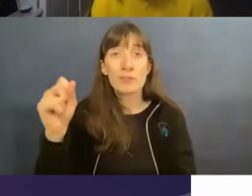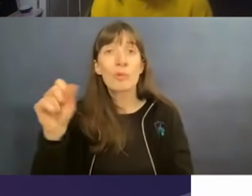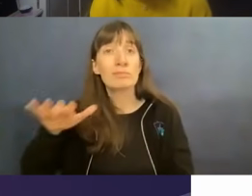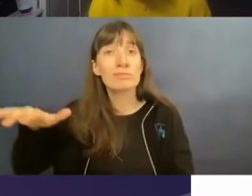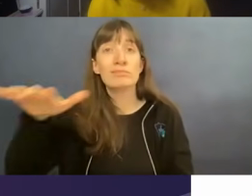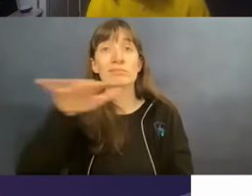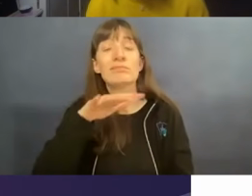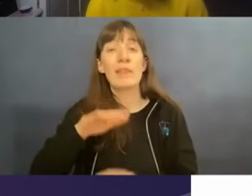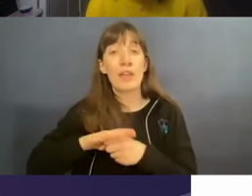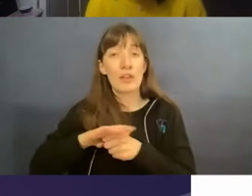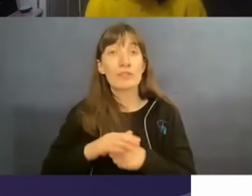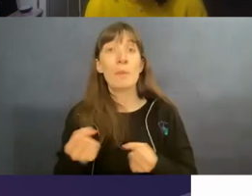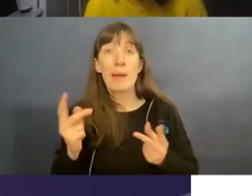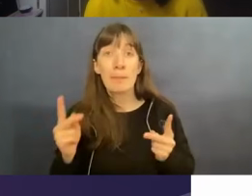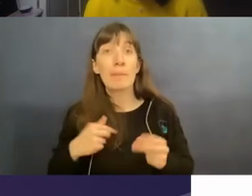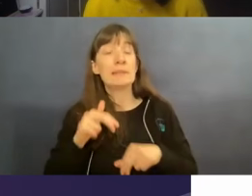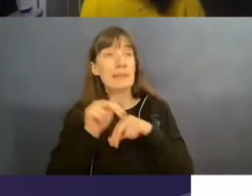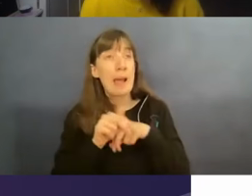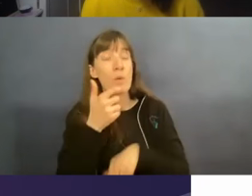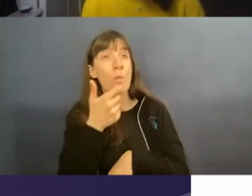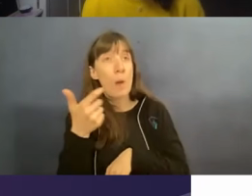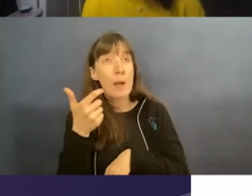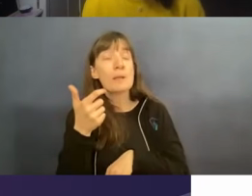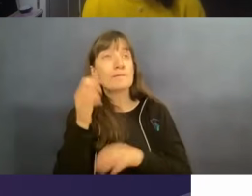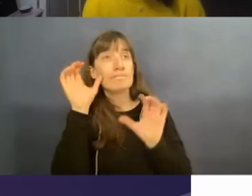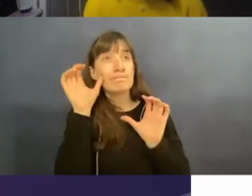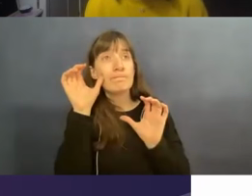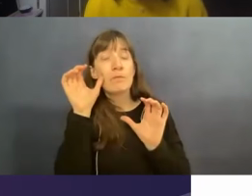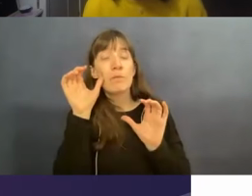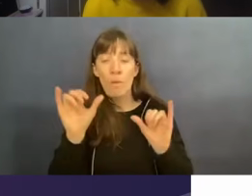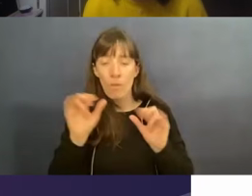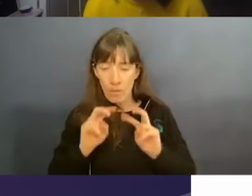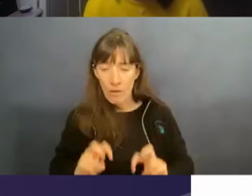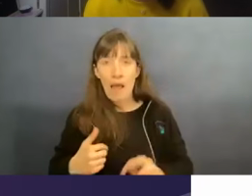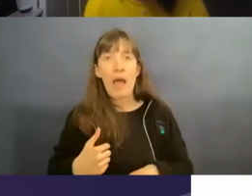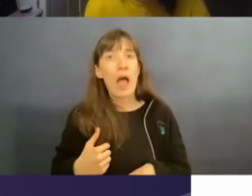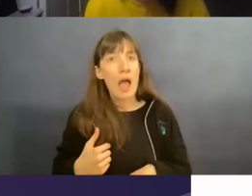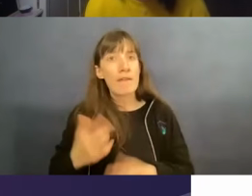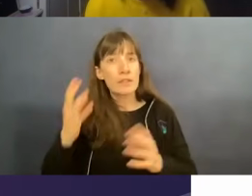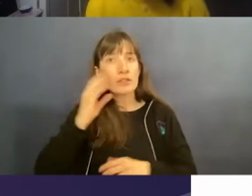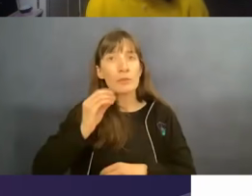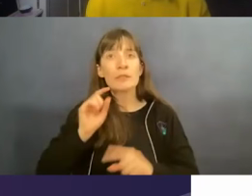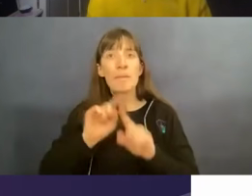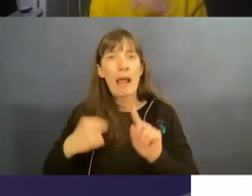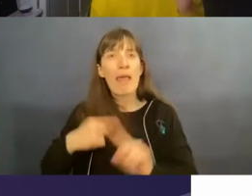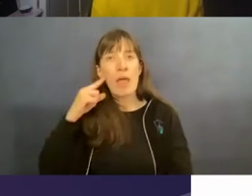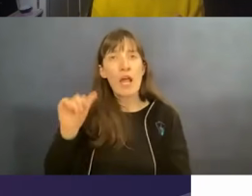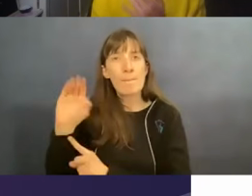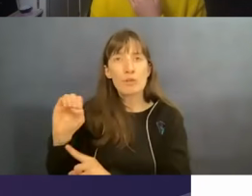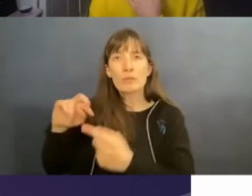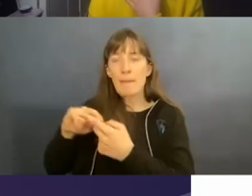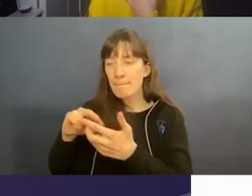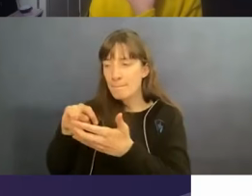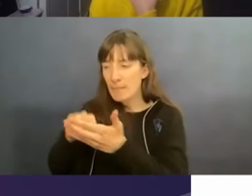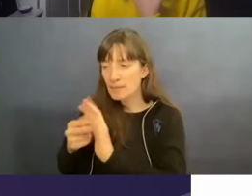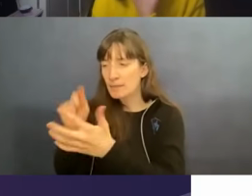and listened to the presentation and said, wait a second, I think I've experienced something like that, but I thought abuse was only blank. And so they kind of excluded